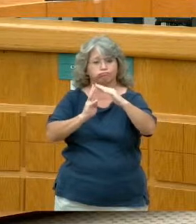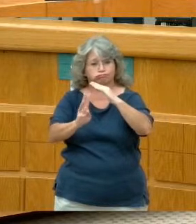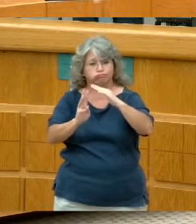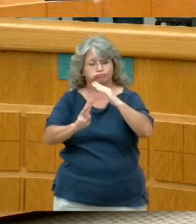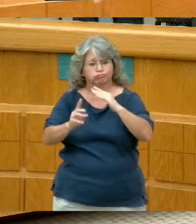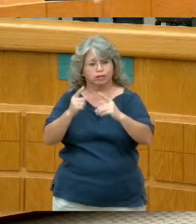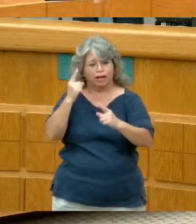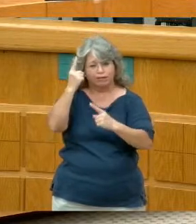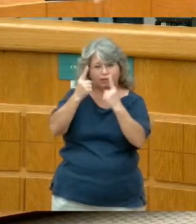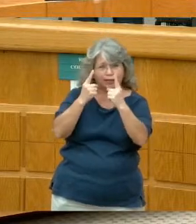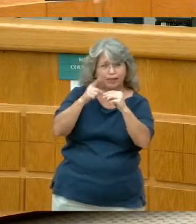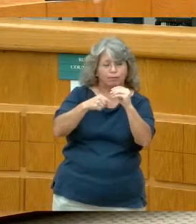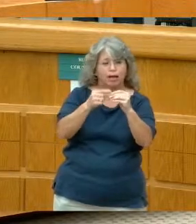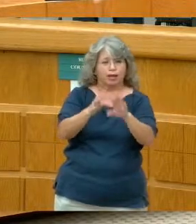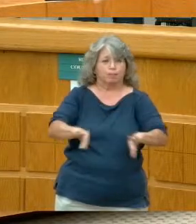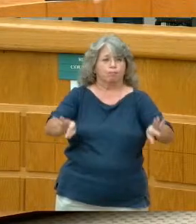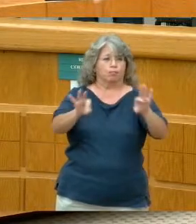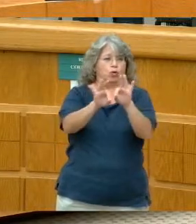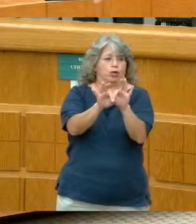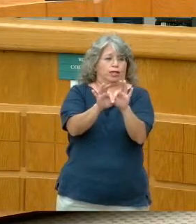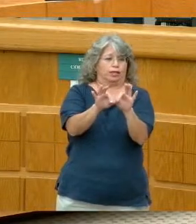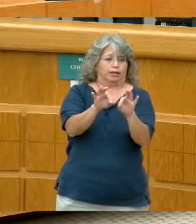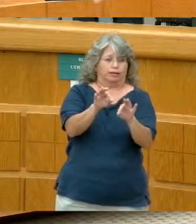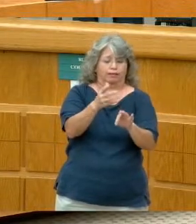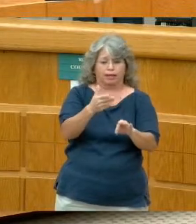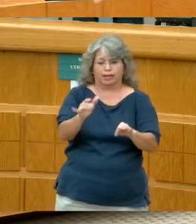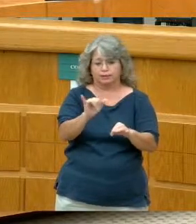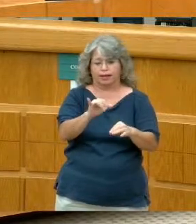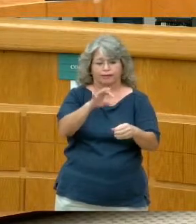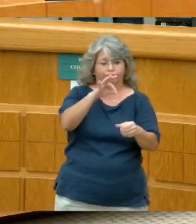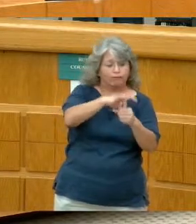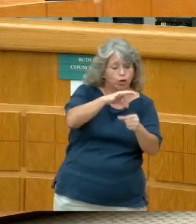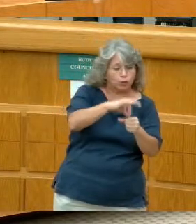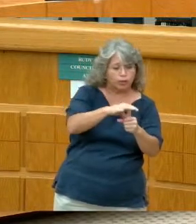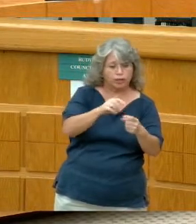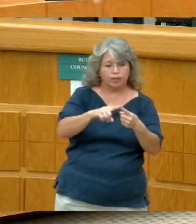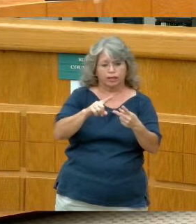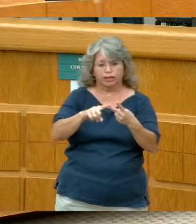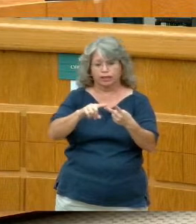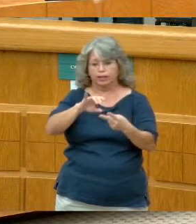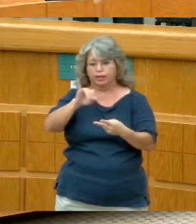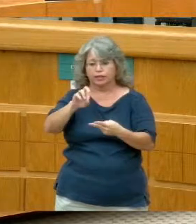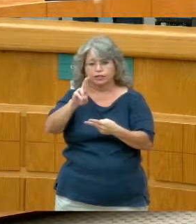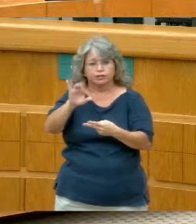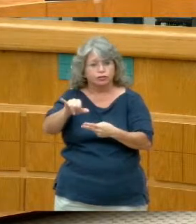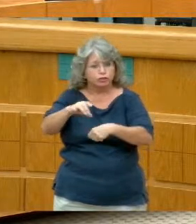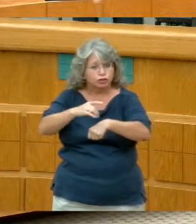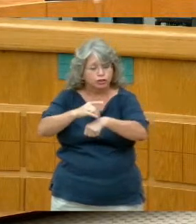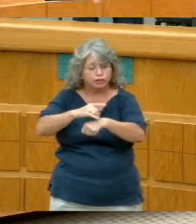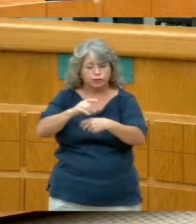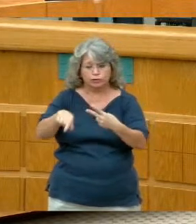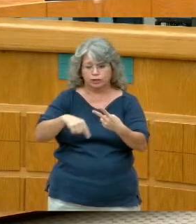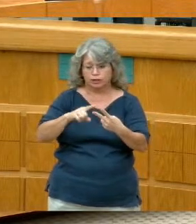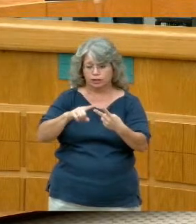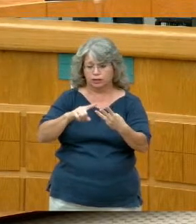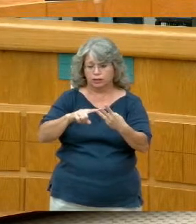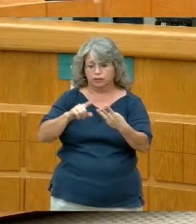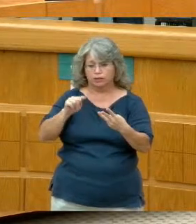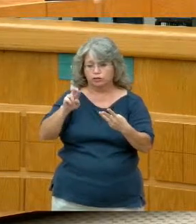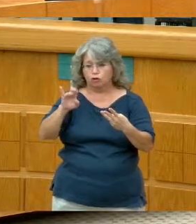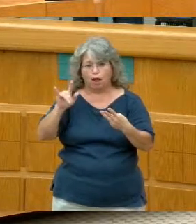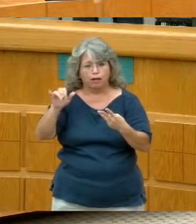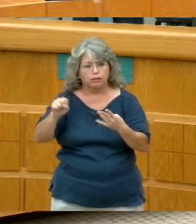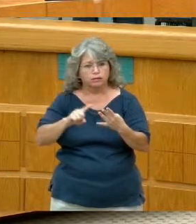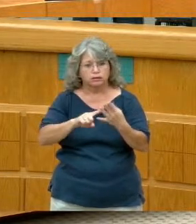important public and civic duties like elections and voting, and also coming back as a juror and participating